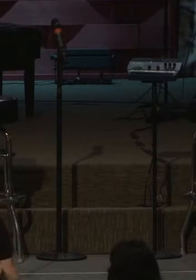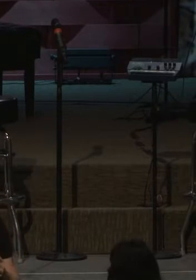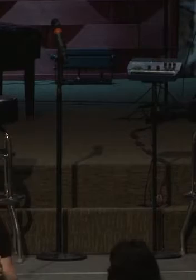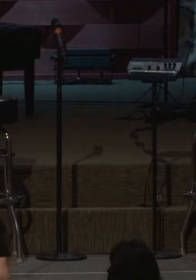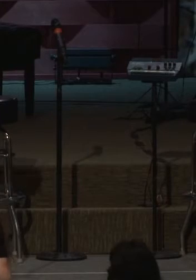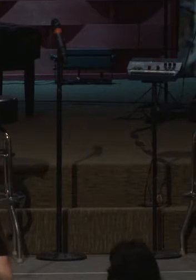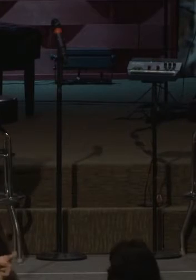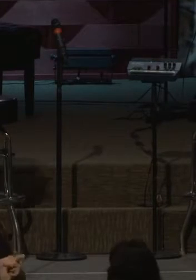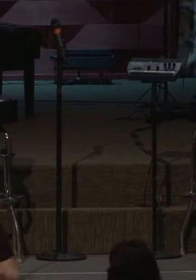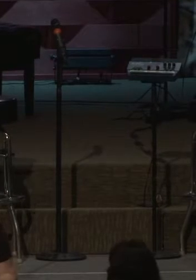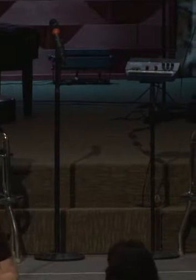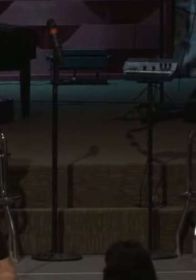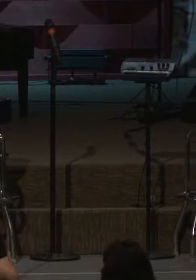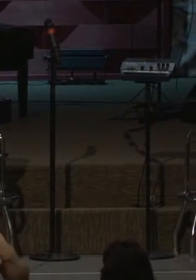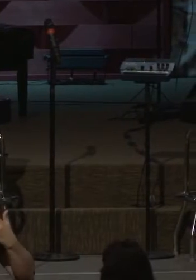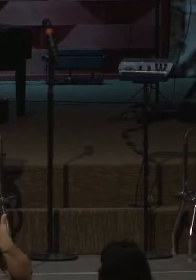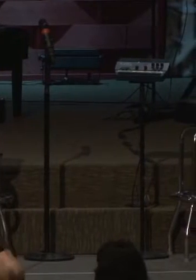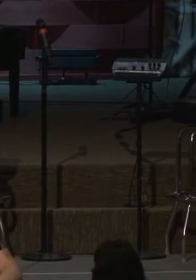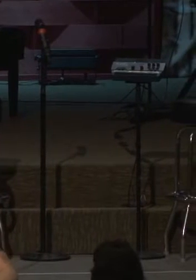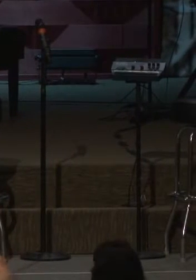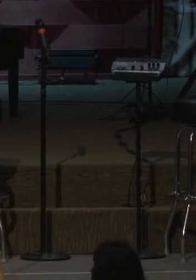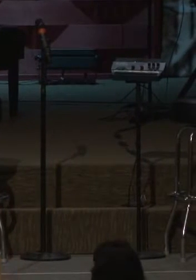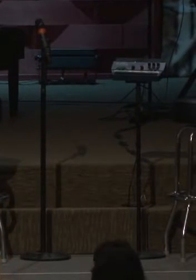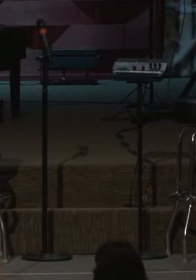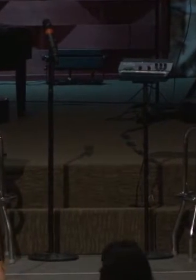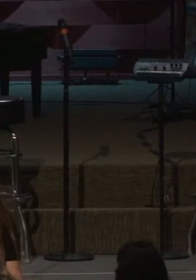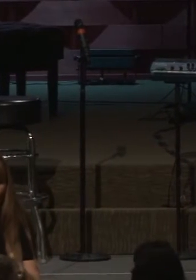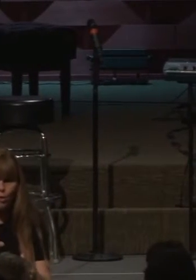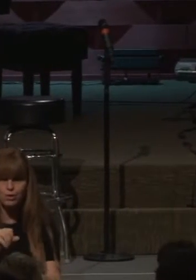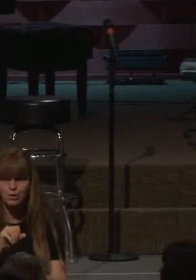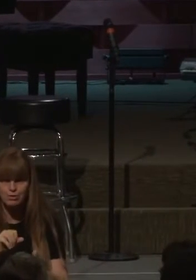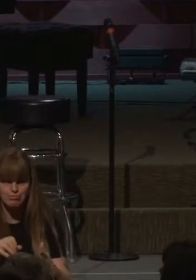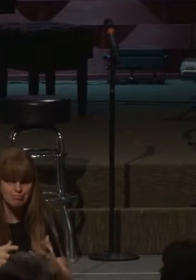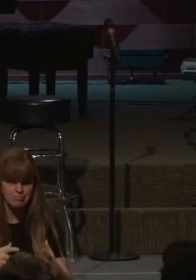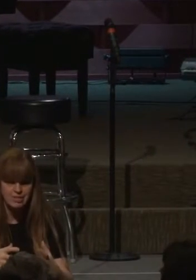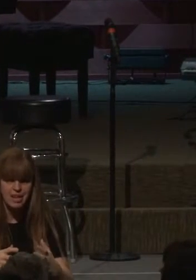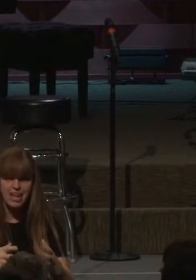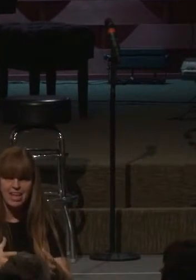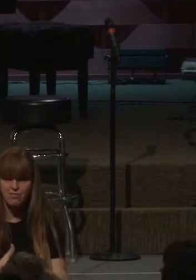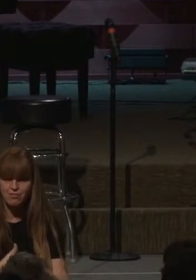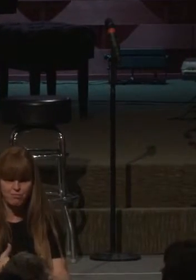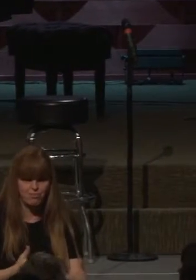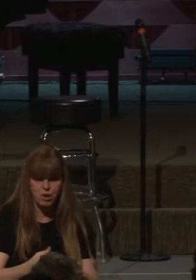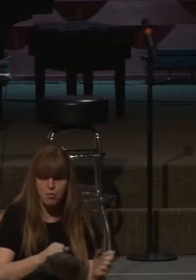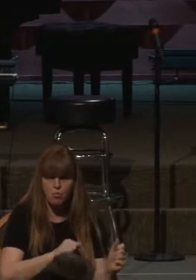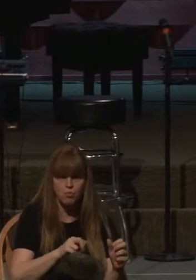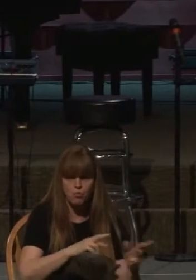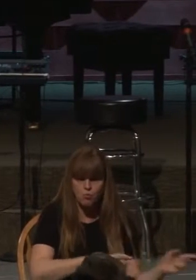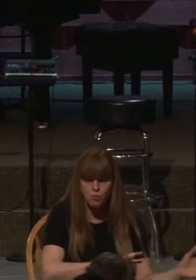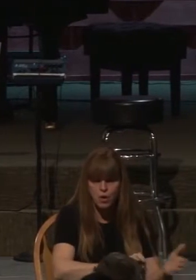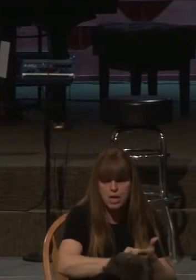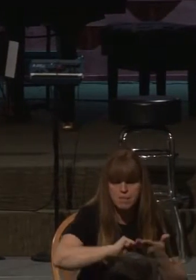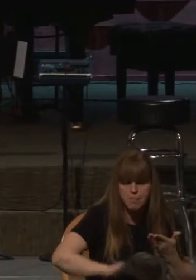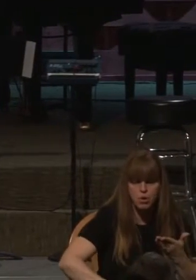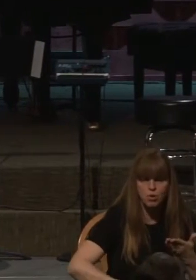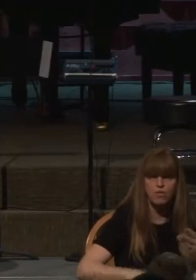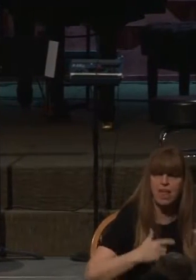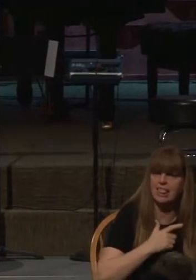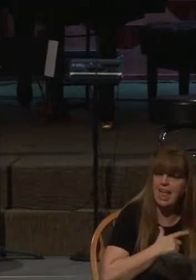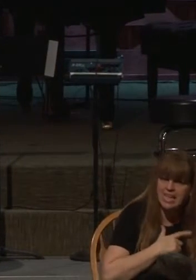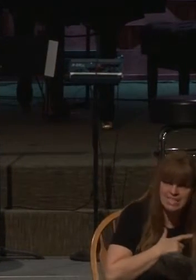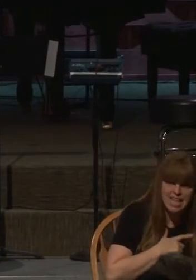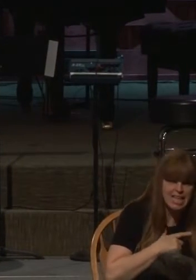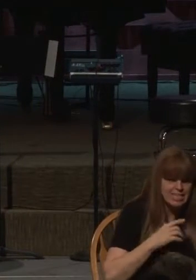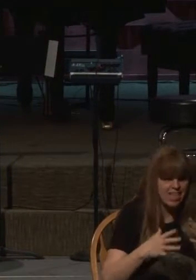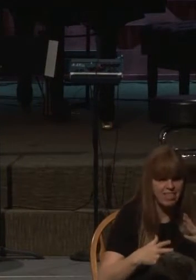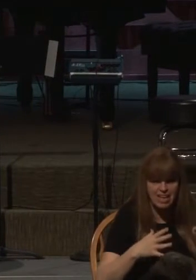got to find a way to shake off the barnacles. We got to find a way to get you out of the lethargy and the apathy that has overtaken you and